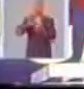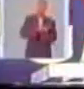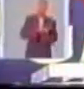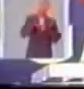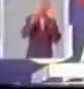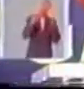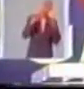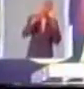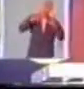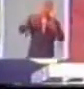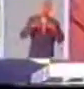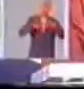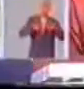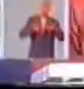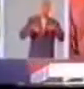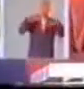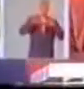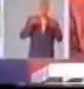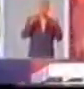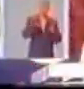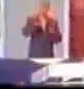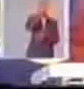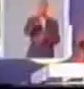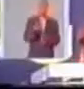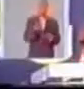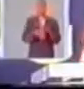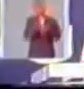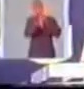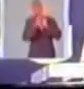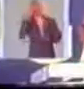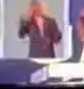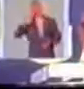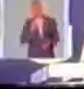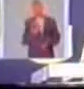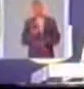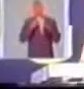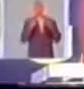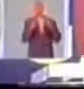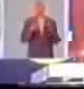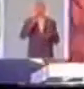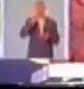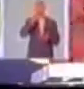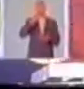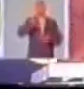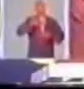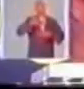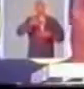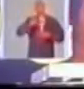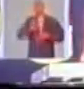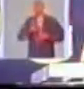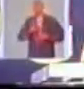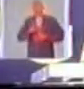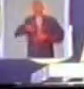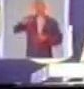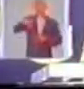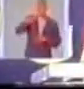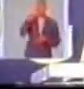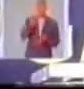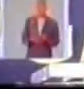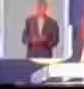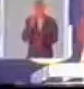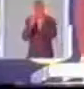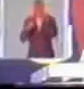all more questions, maybe just one more answer. Now, minimum said, the public, I'm very comfortable. See a number Bible, so a church as I and semi moon.